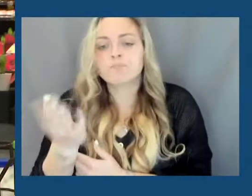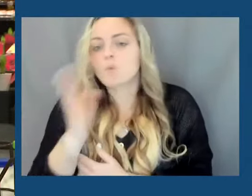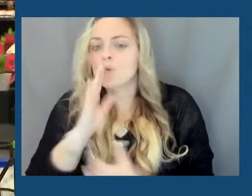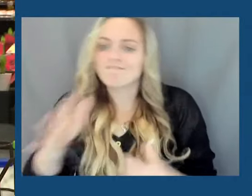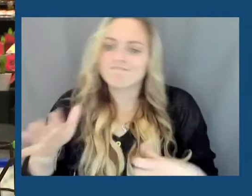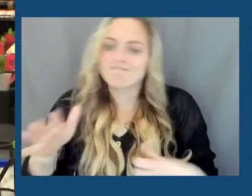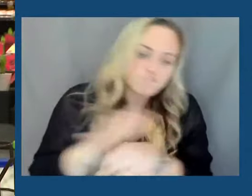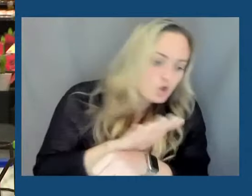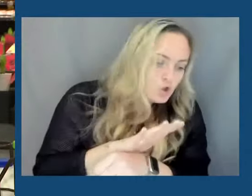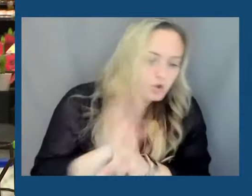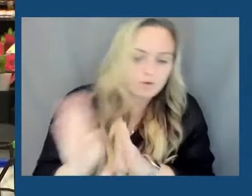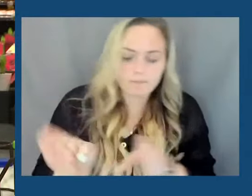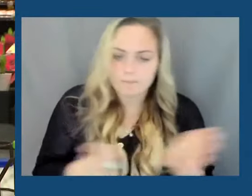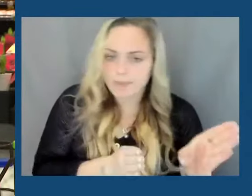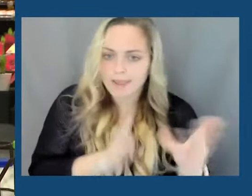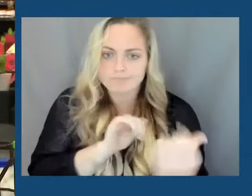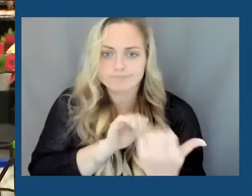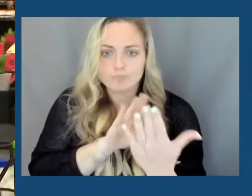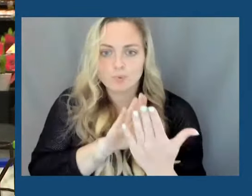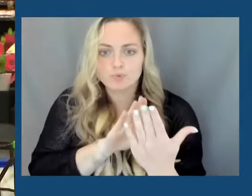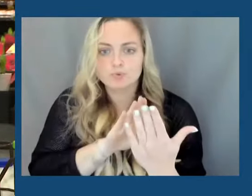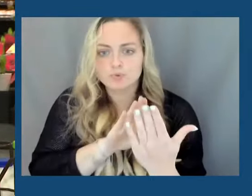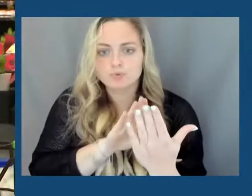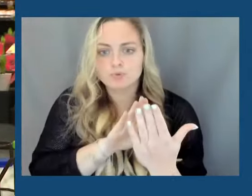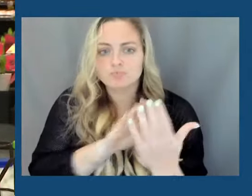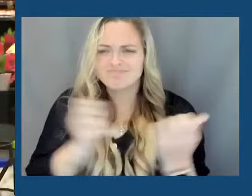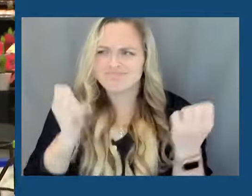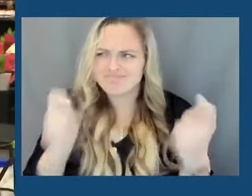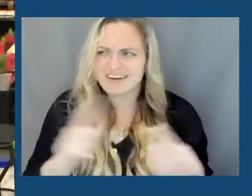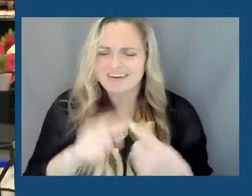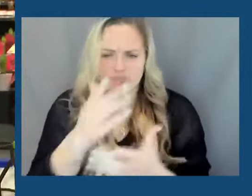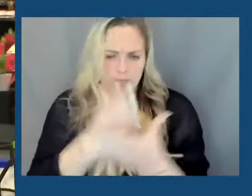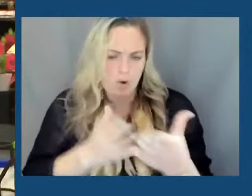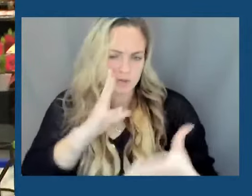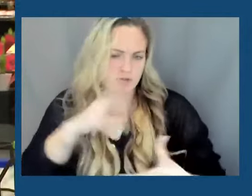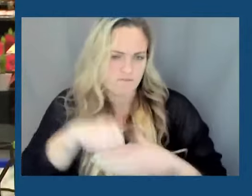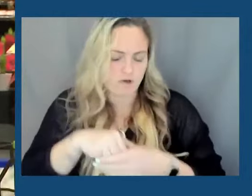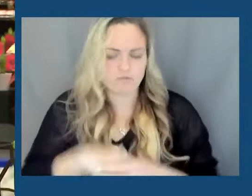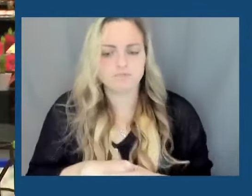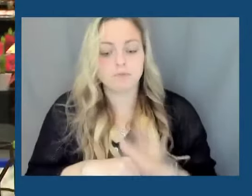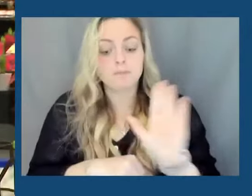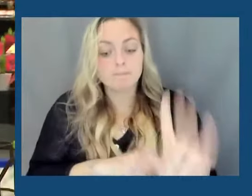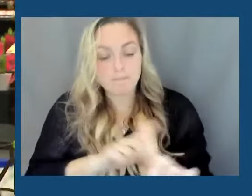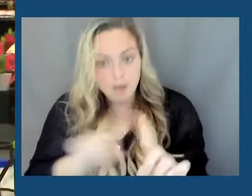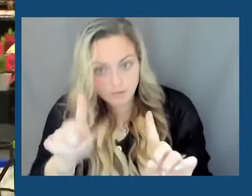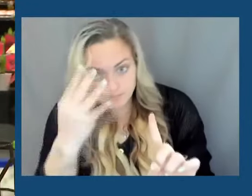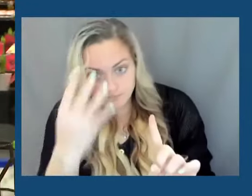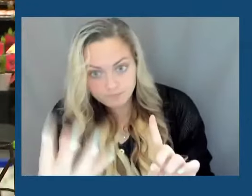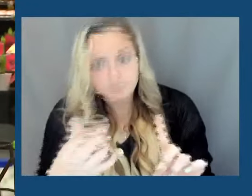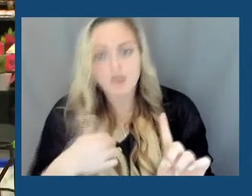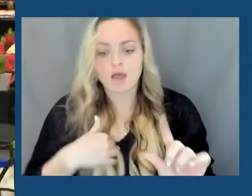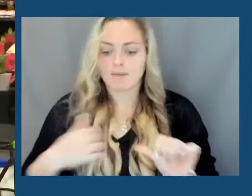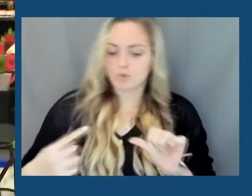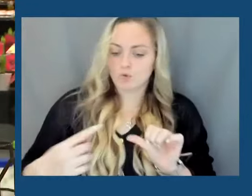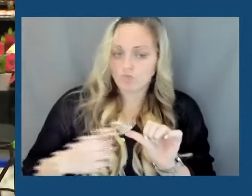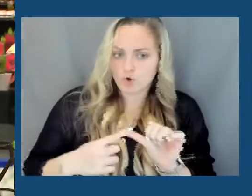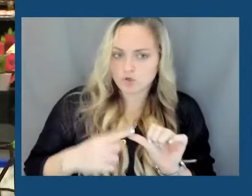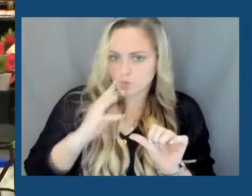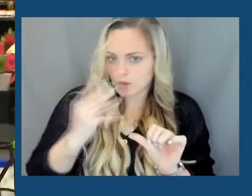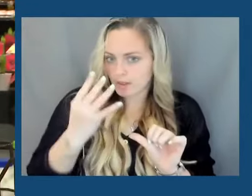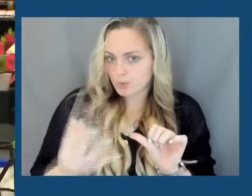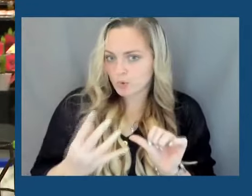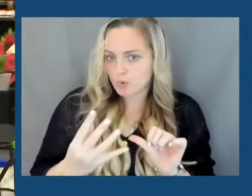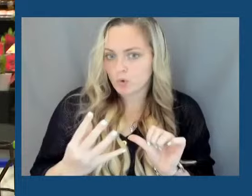comprehensive approach because there's so many dynamics involved. But let me say this. I'm the first to tell you that